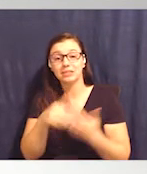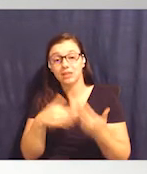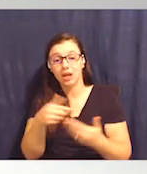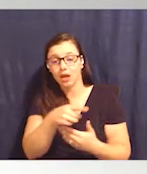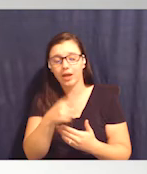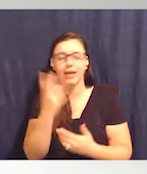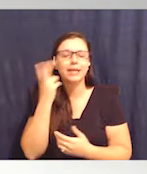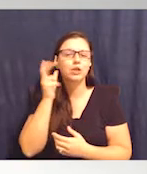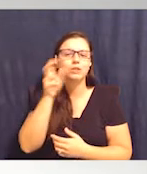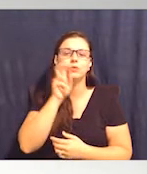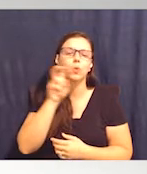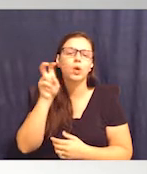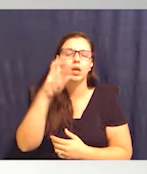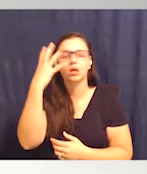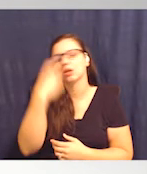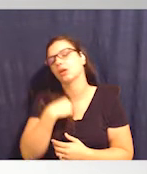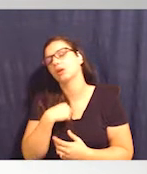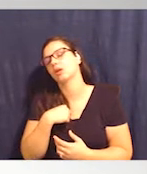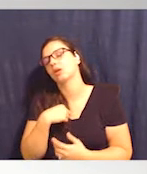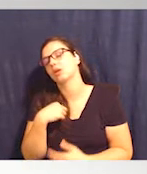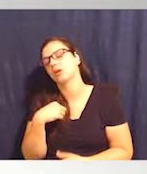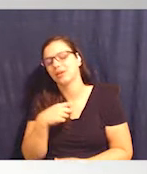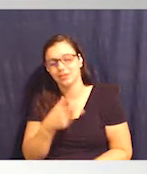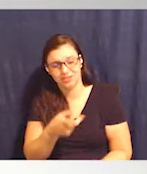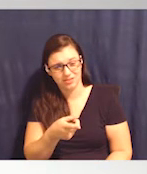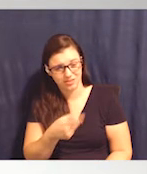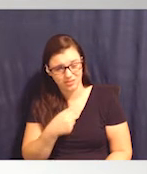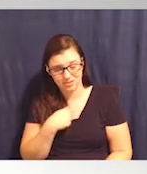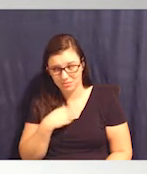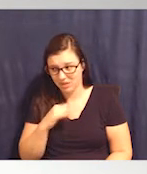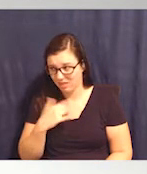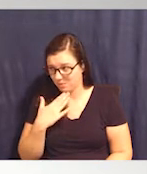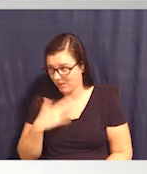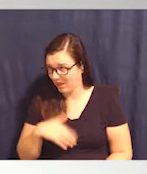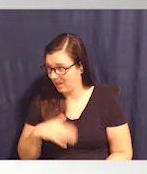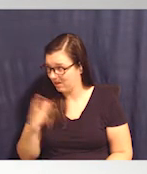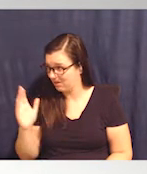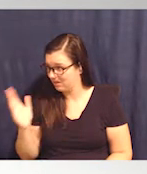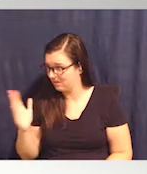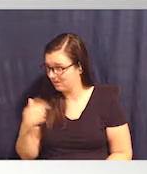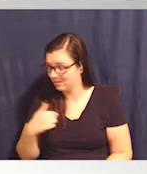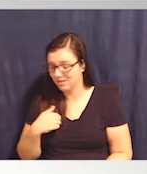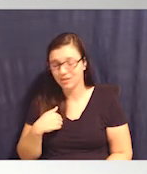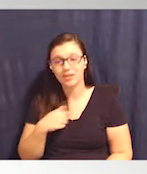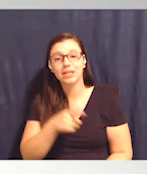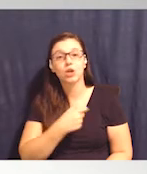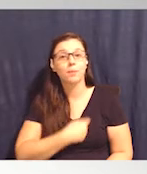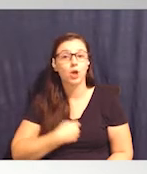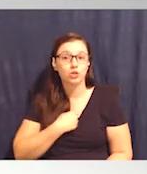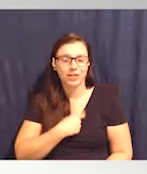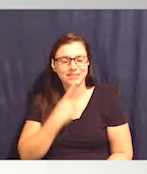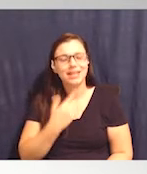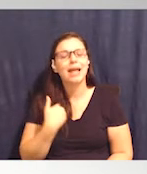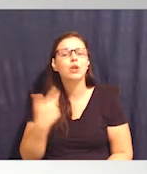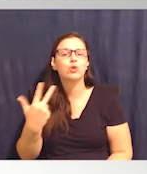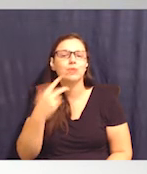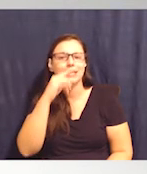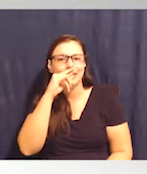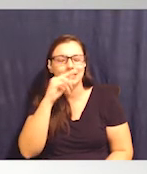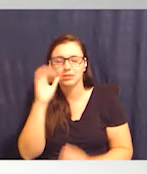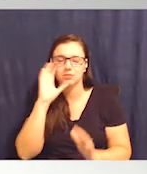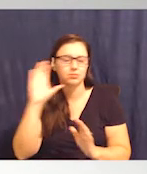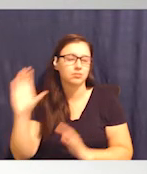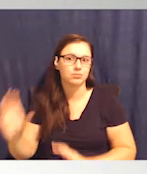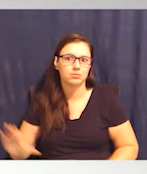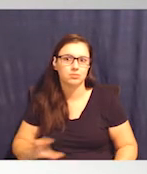I was like, am I that bad? He apologized. He said he had 3 kids, and they had him up all night long. And I'm like, dude, I understand. I've been